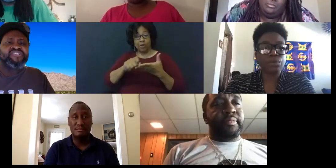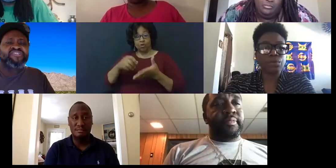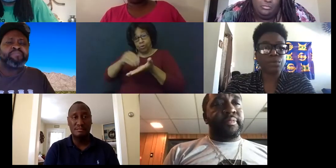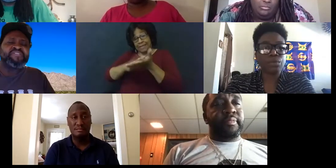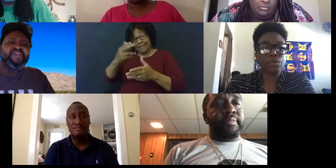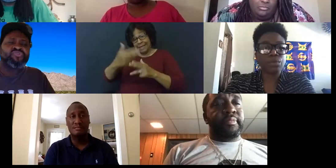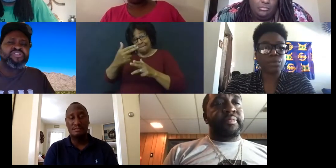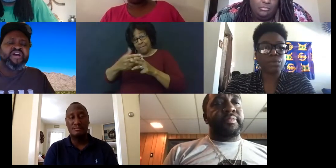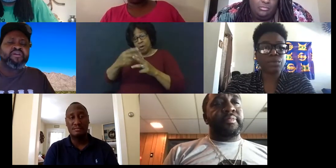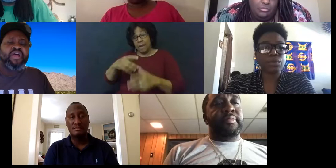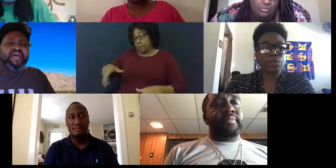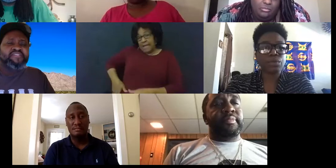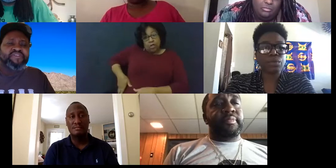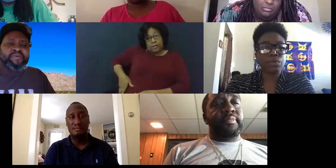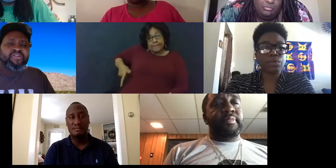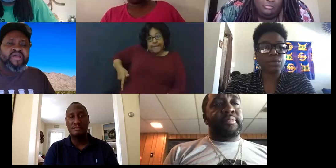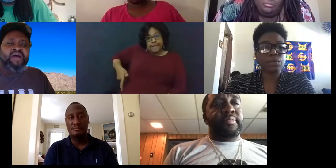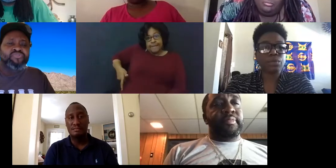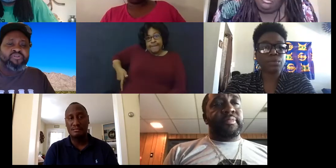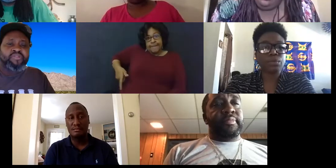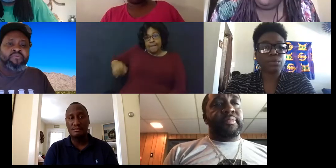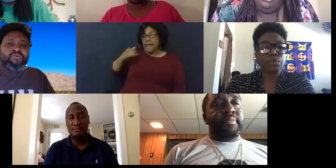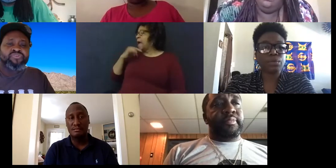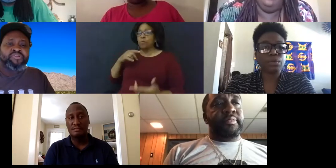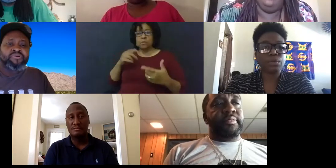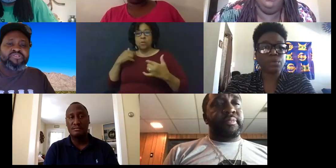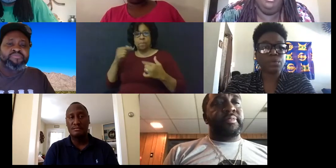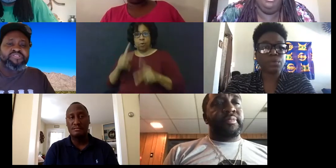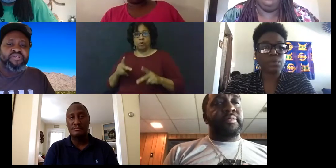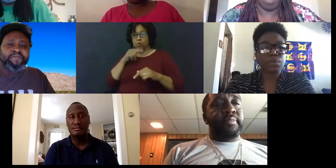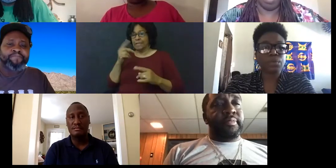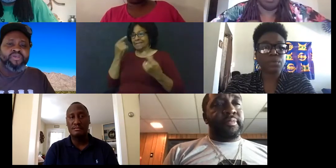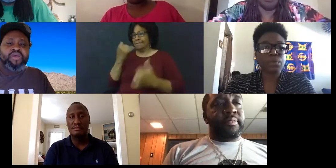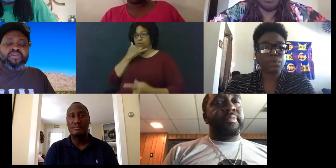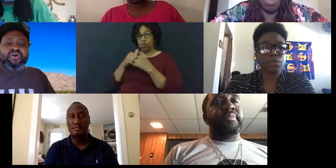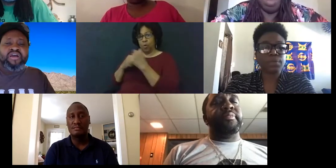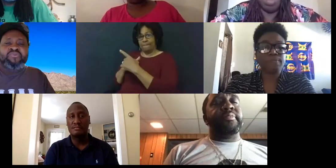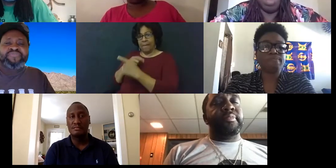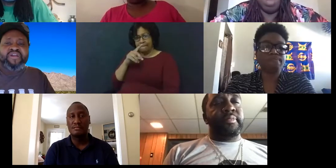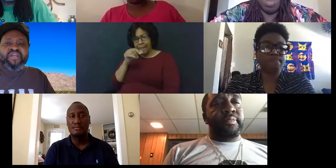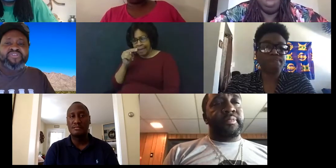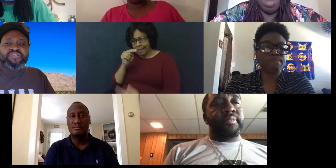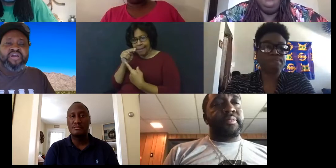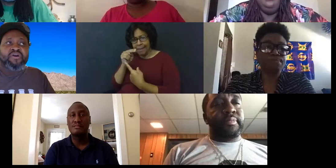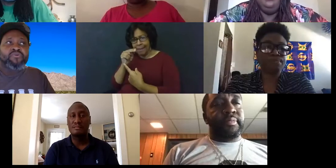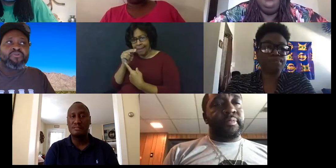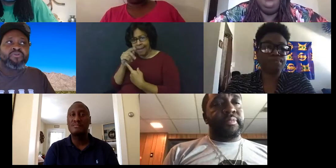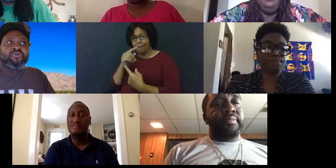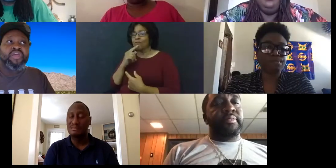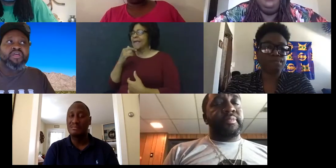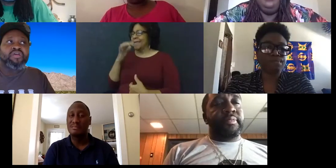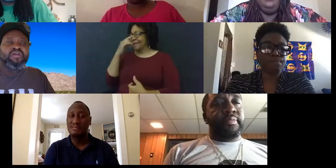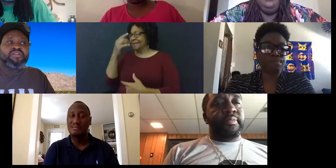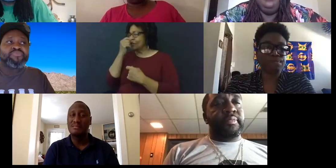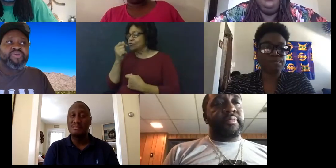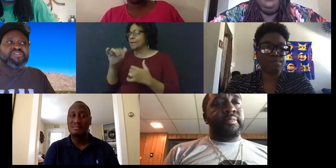badge number, he put his hands on his gun as if somehow or another I was going to be the one who's going to be doing something to him. You know, and I always find it interesting how, you know,